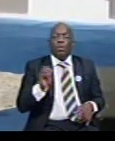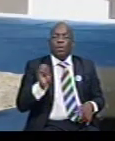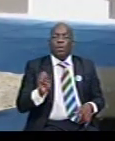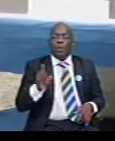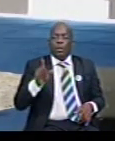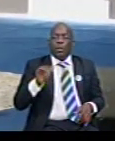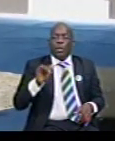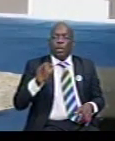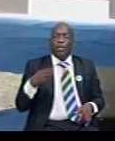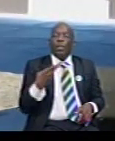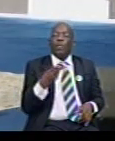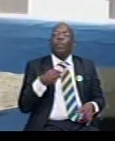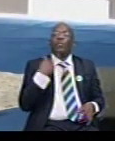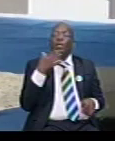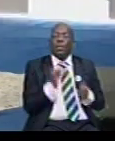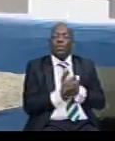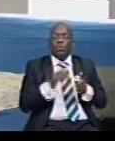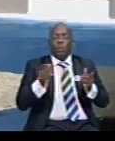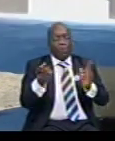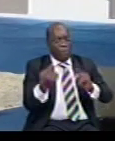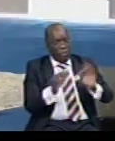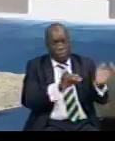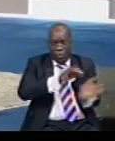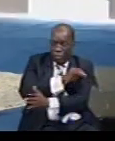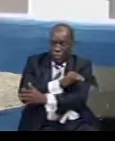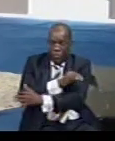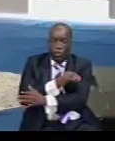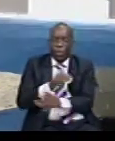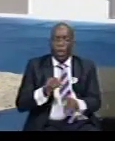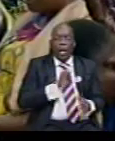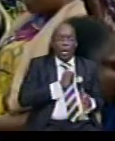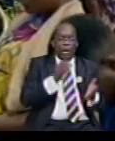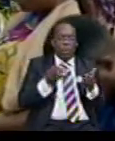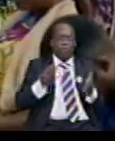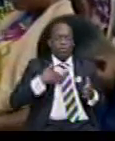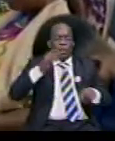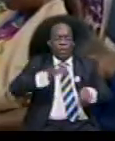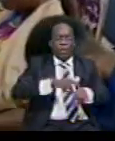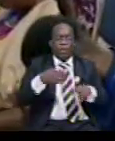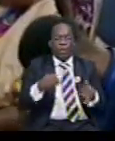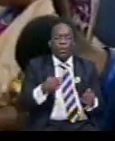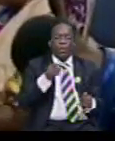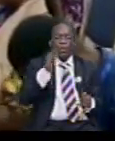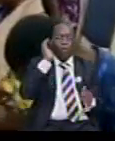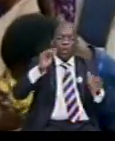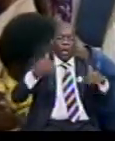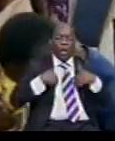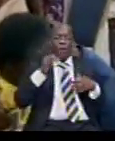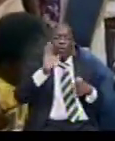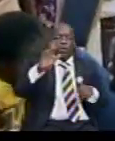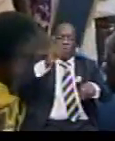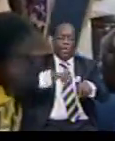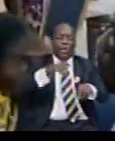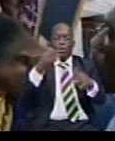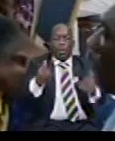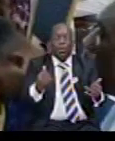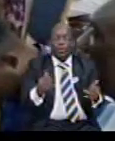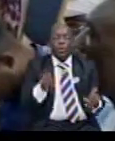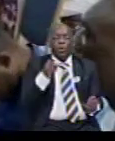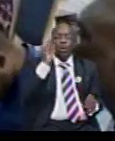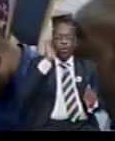have my own chance. You will have your own chance. I said, you will have your